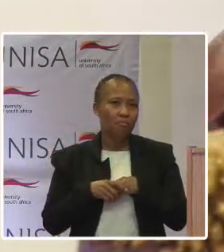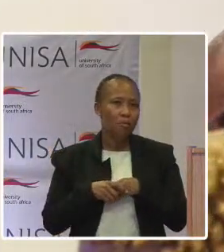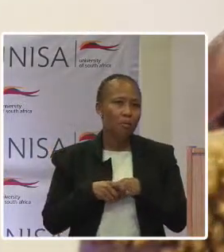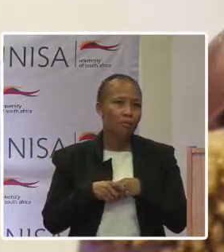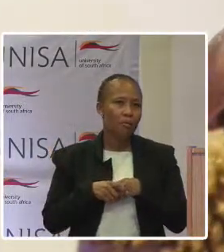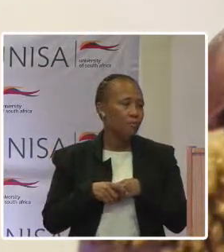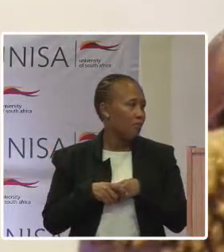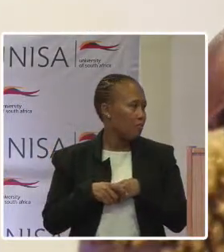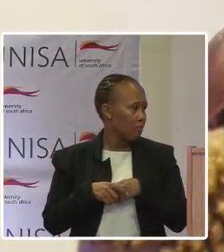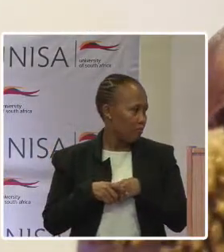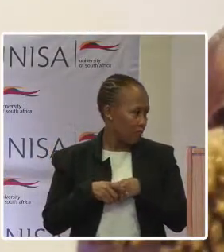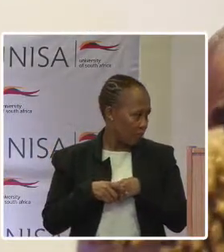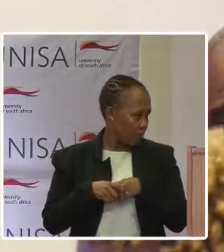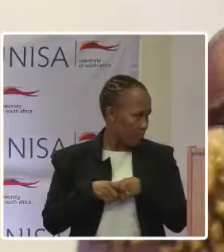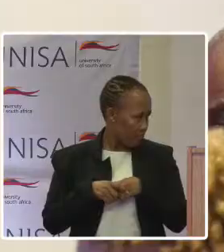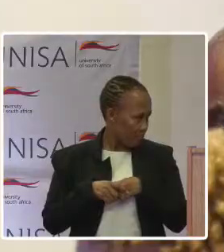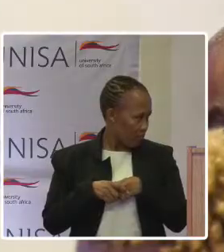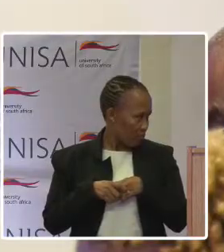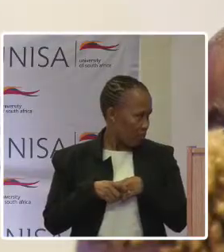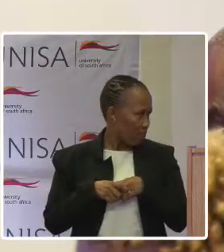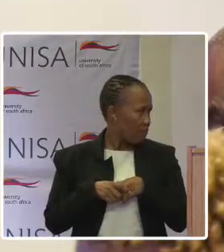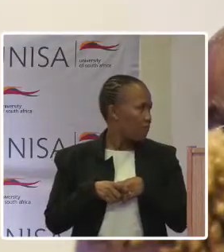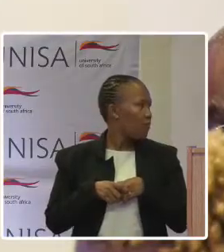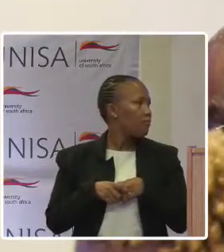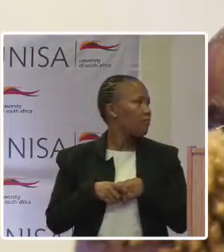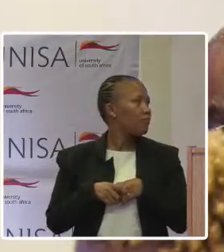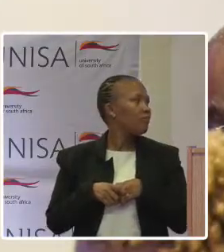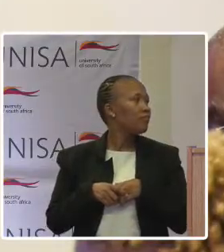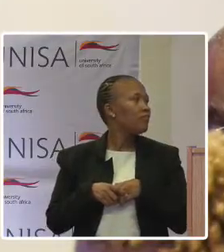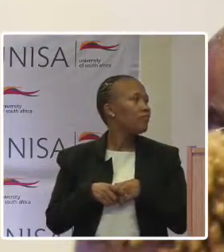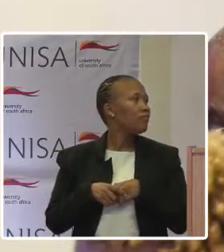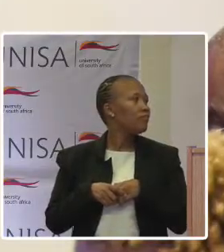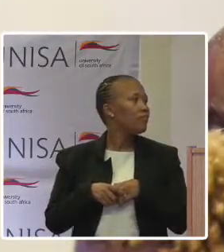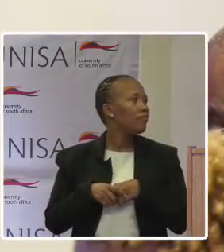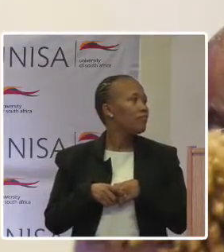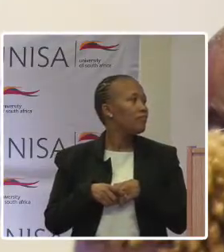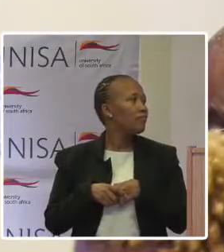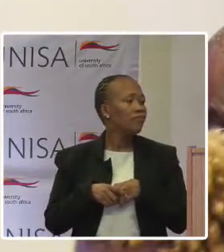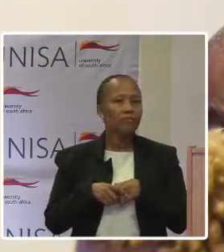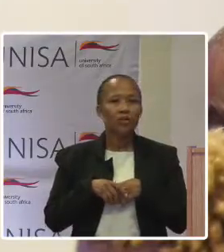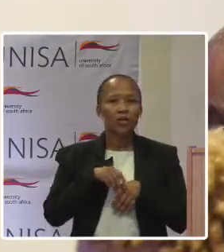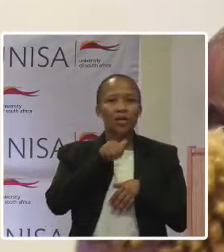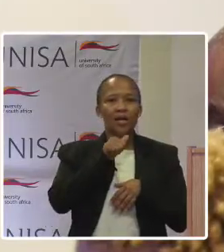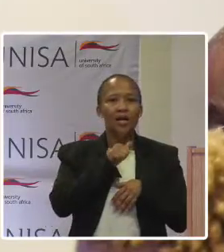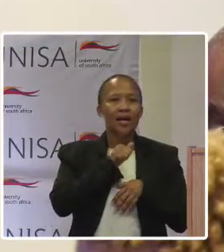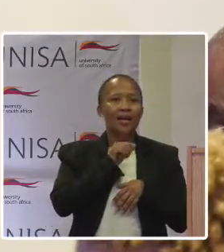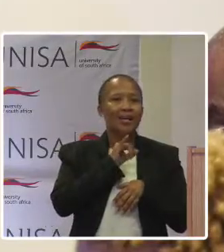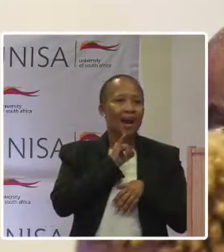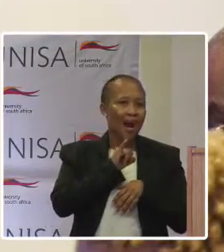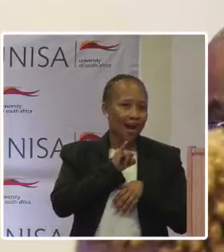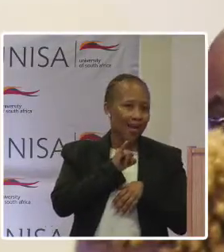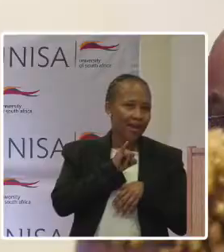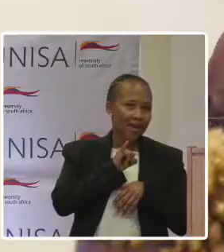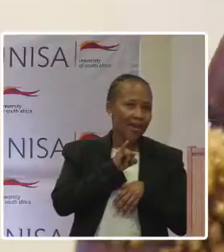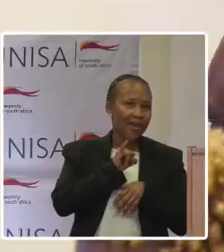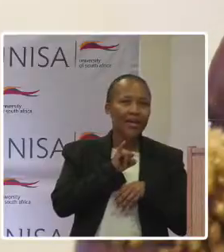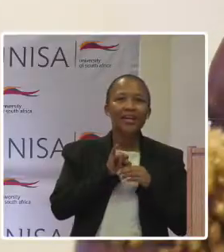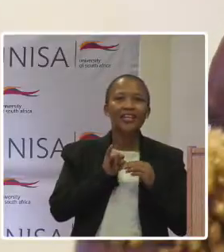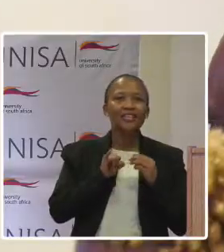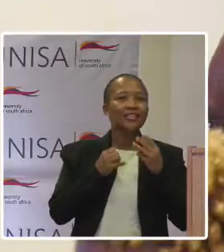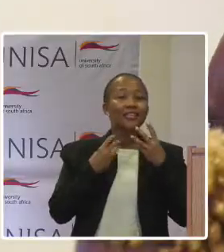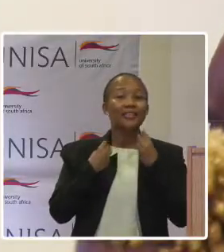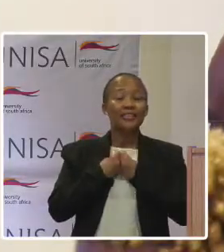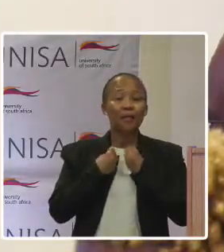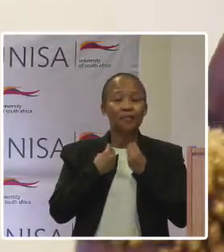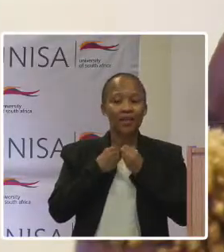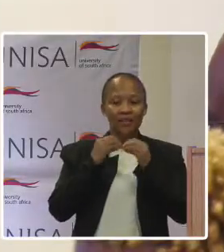Actually, what you are saying, AI, it's something actually that has been envisioned. It's